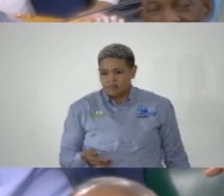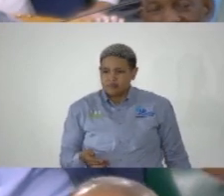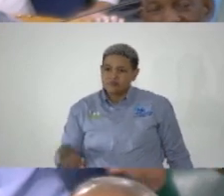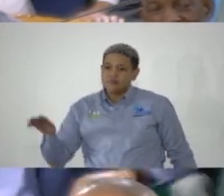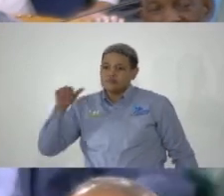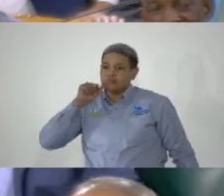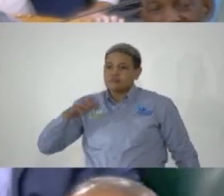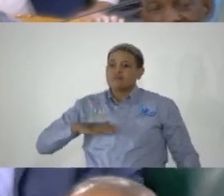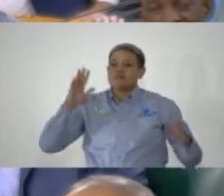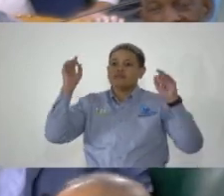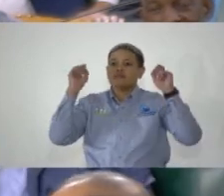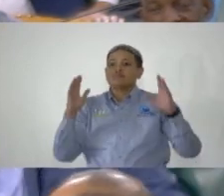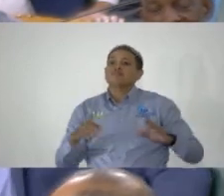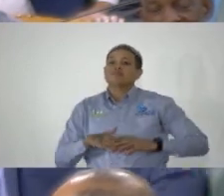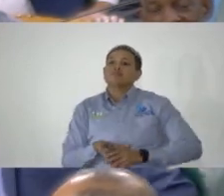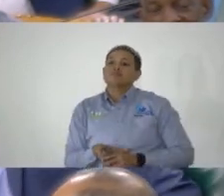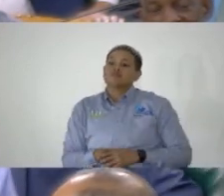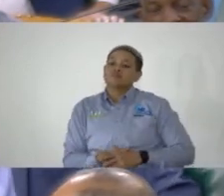Madam Speaker,